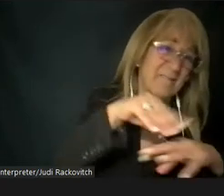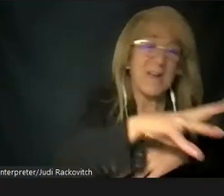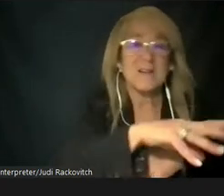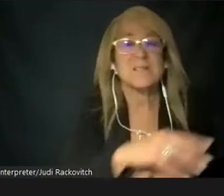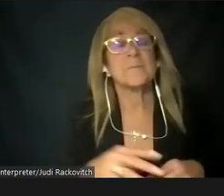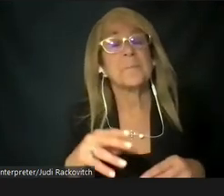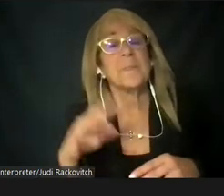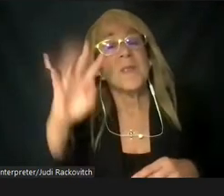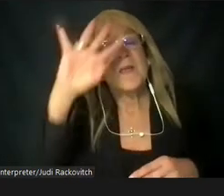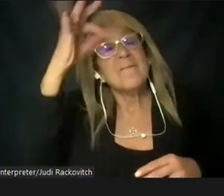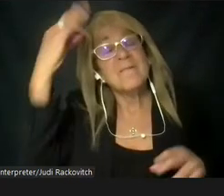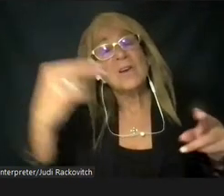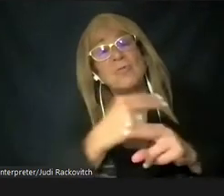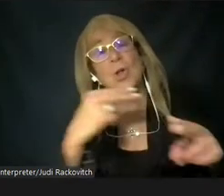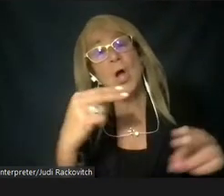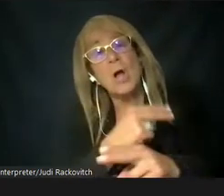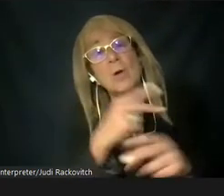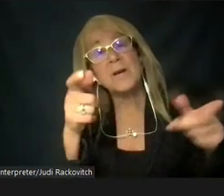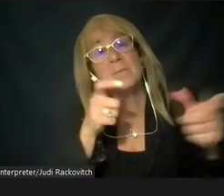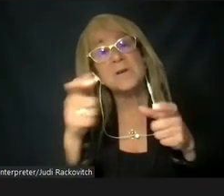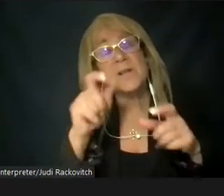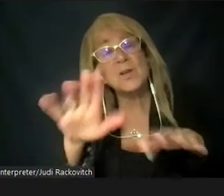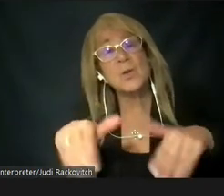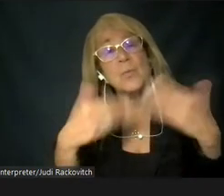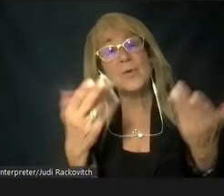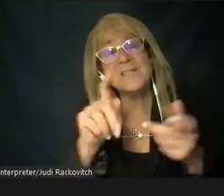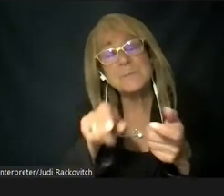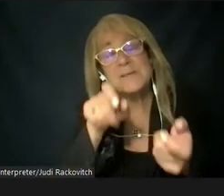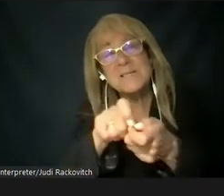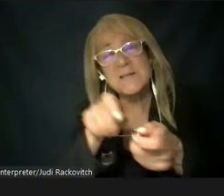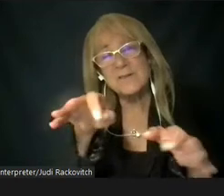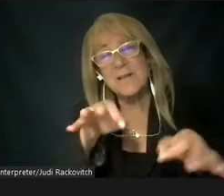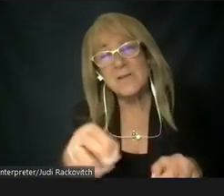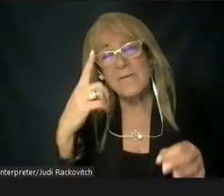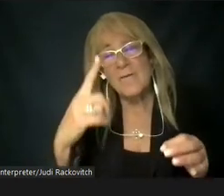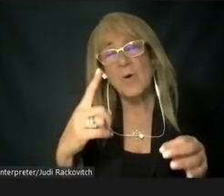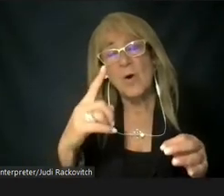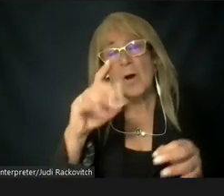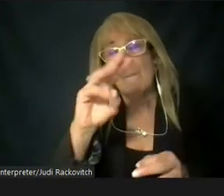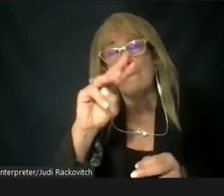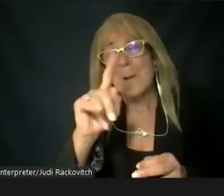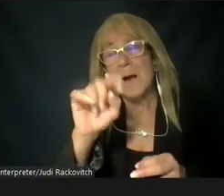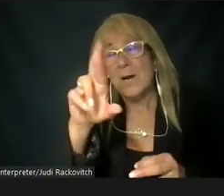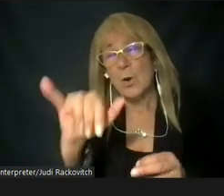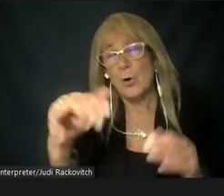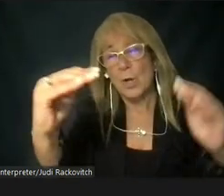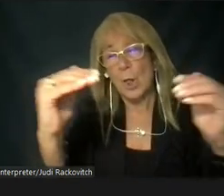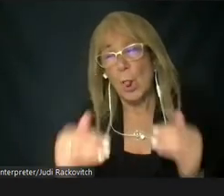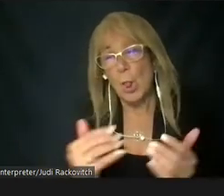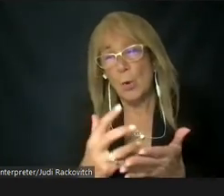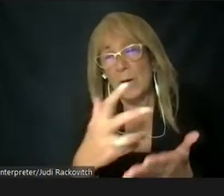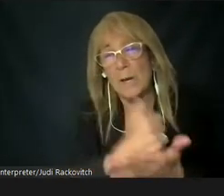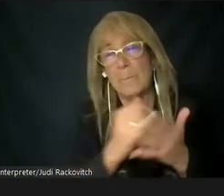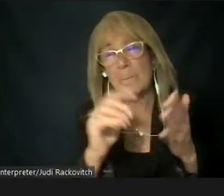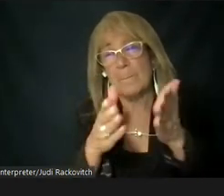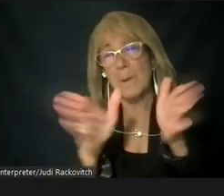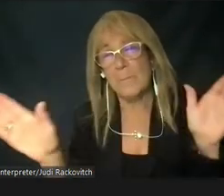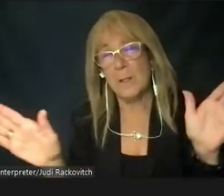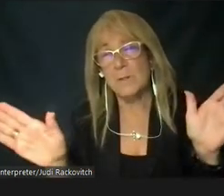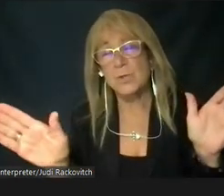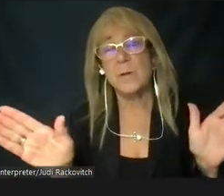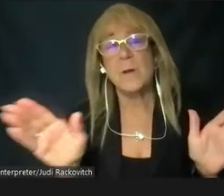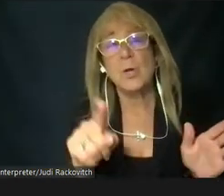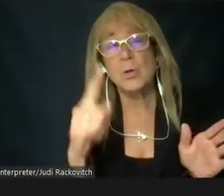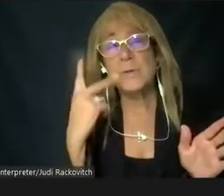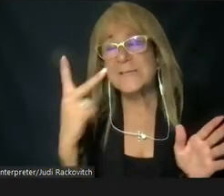Environmental Justice Order provides specific definitions for minority and low-income populations. As you can see here, minority is